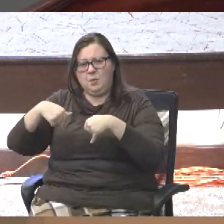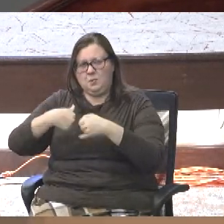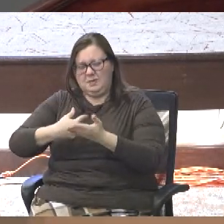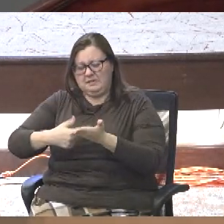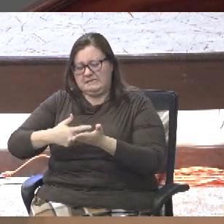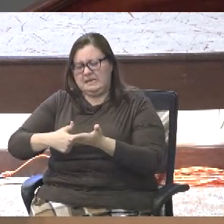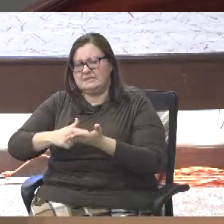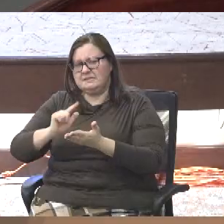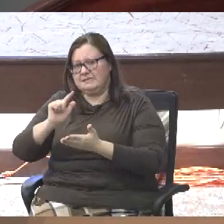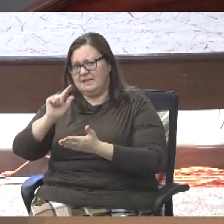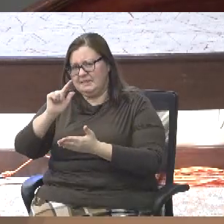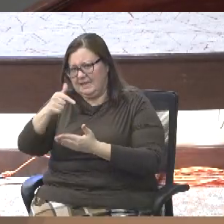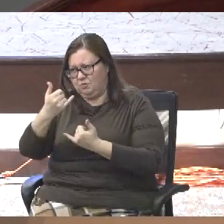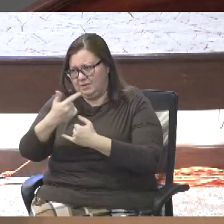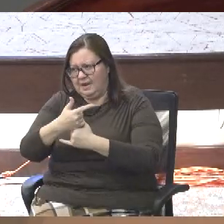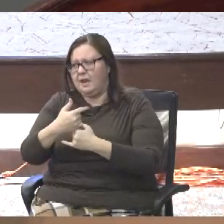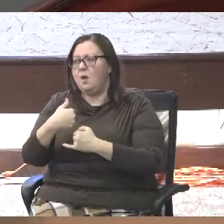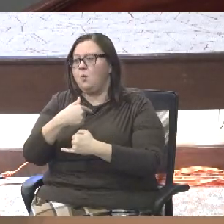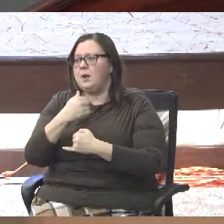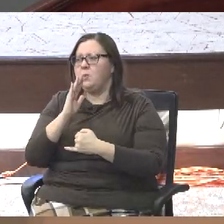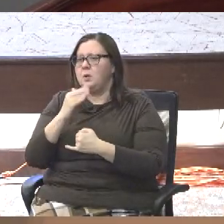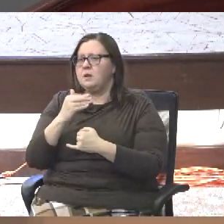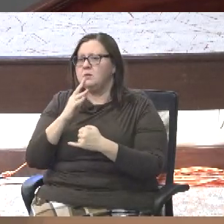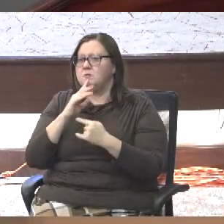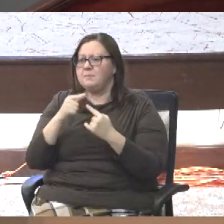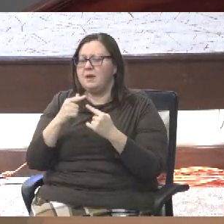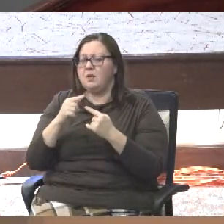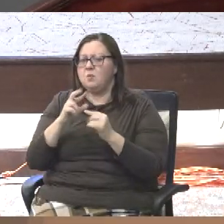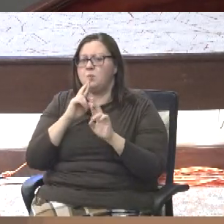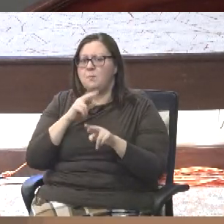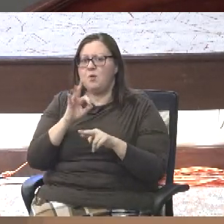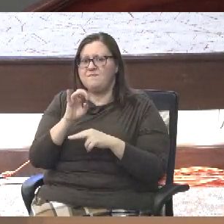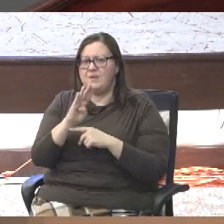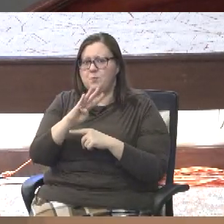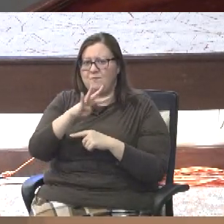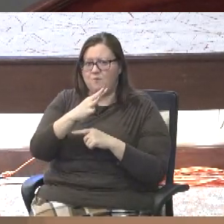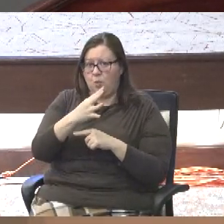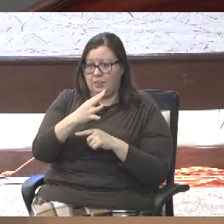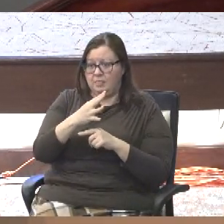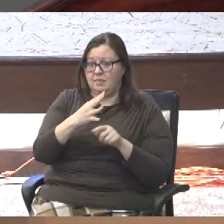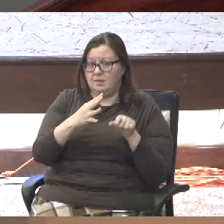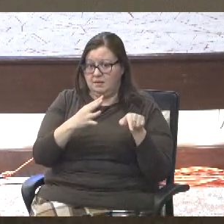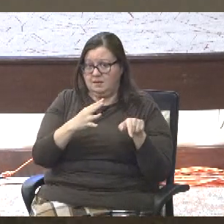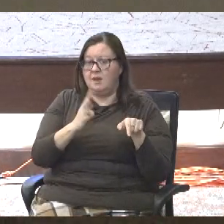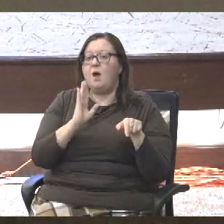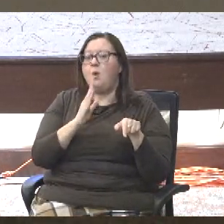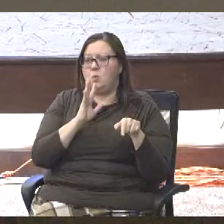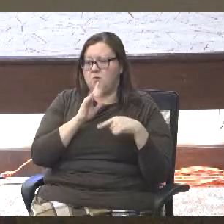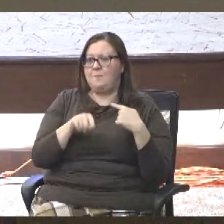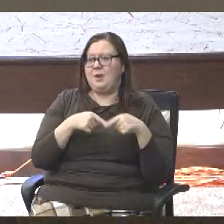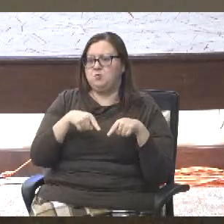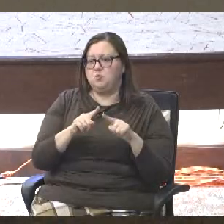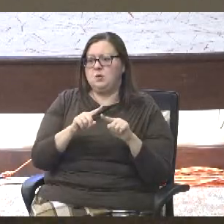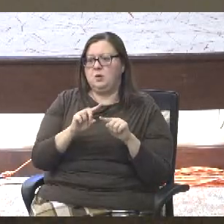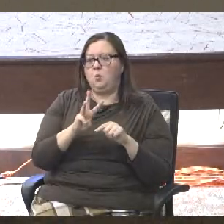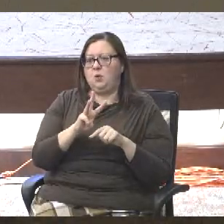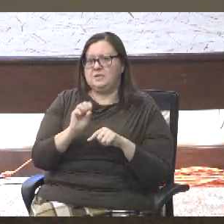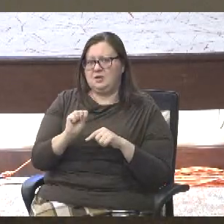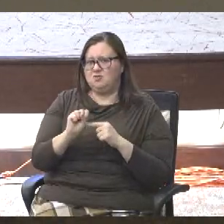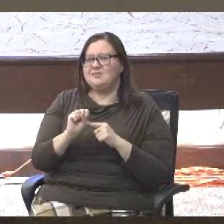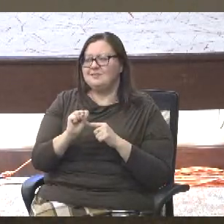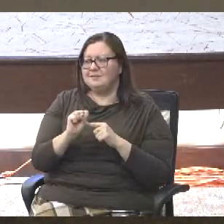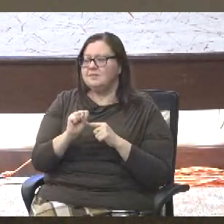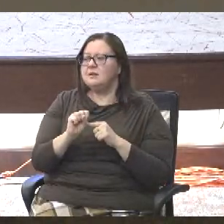bit. Today is just the informal report. And on the February 4th meeting, we're going to be talking about it in work session, I believe. And in the